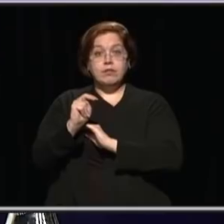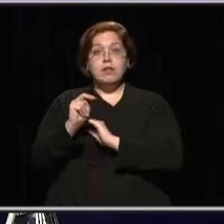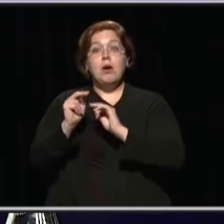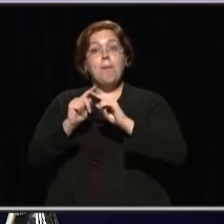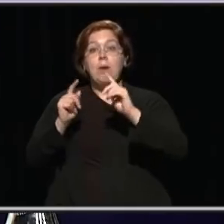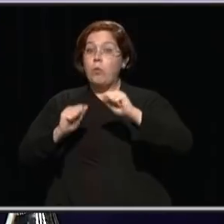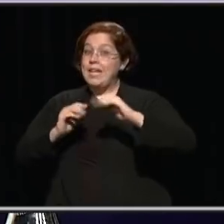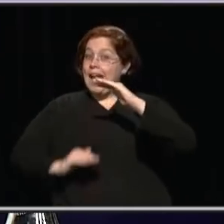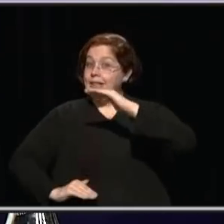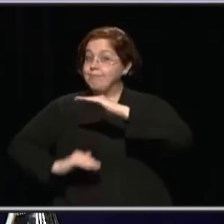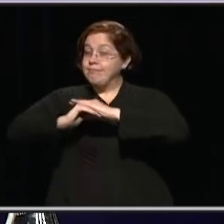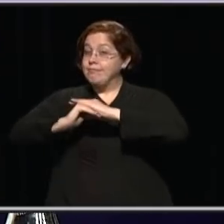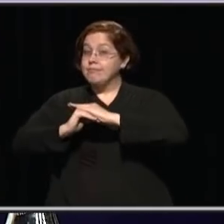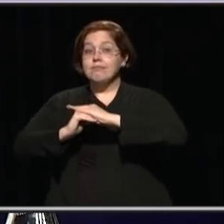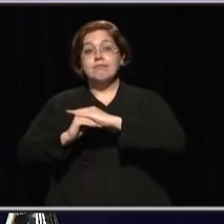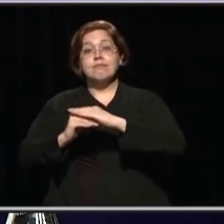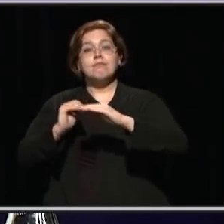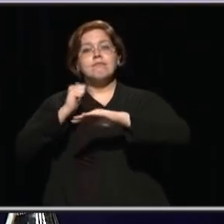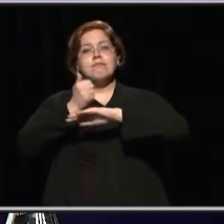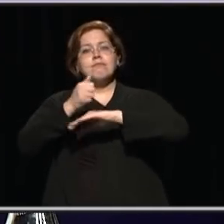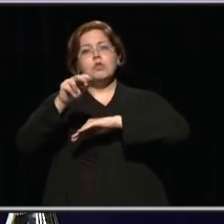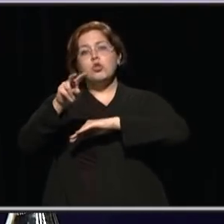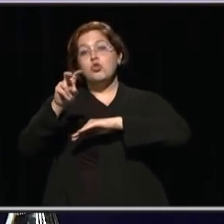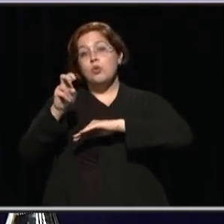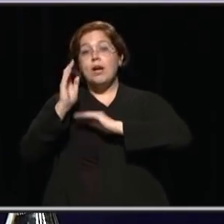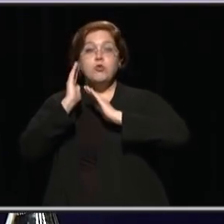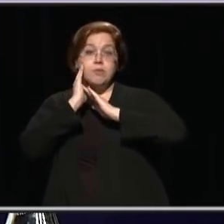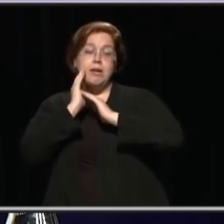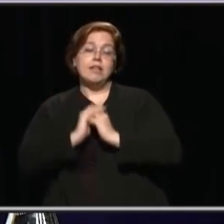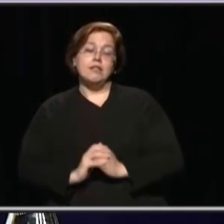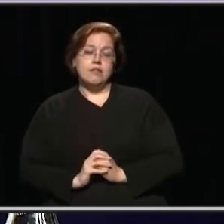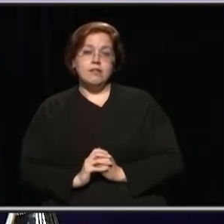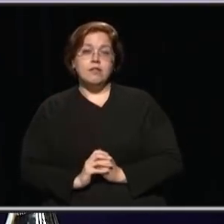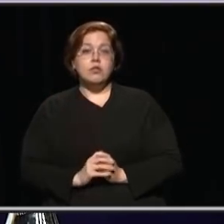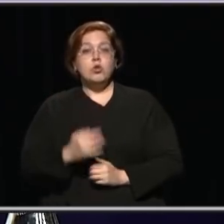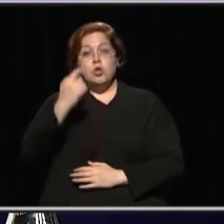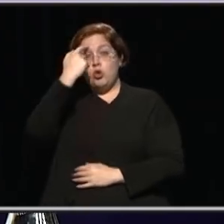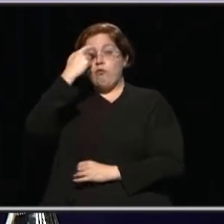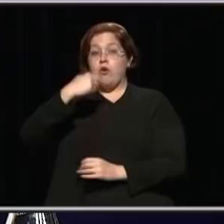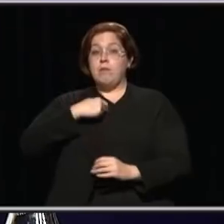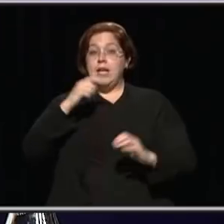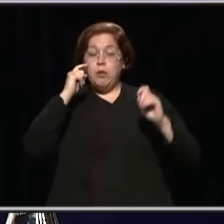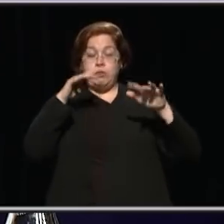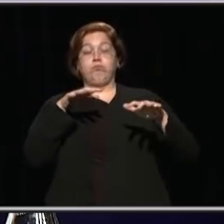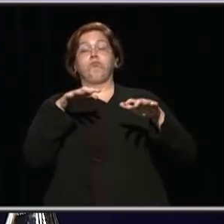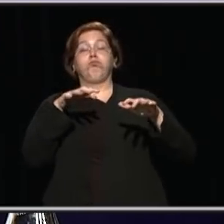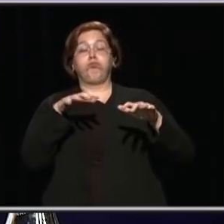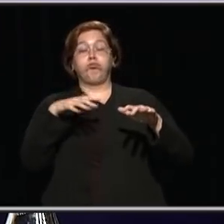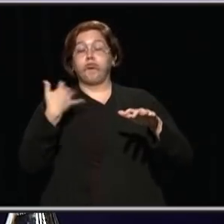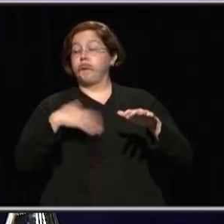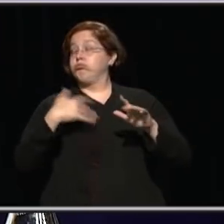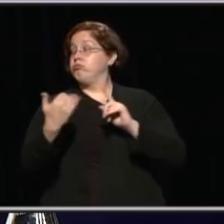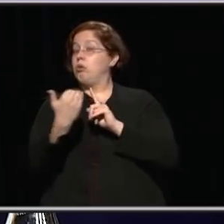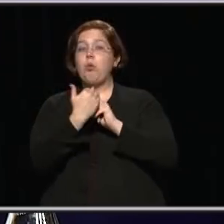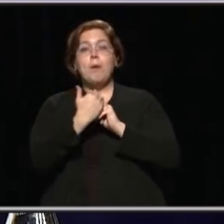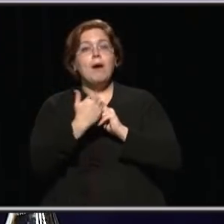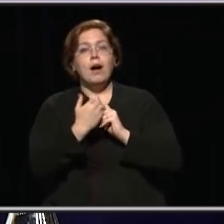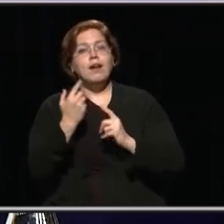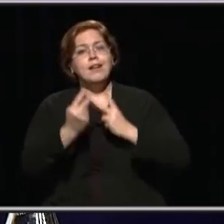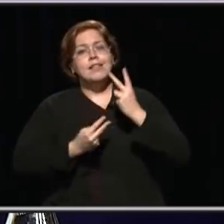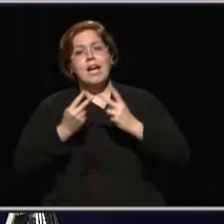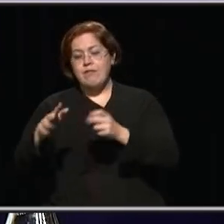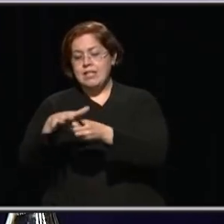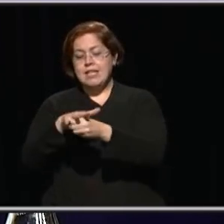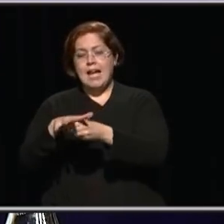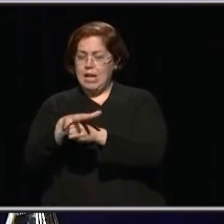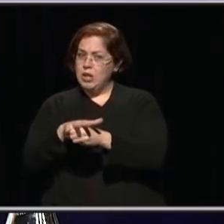set up to 200 over the next few weeks. So for me, it was a stark reminder as I visited that we certainly are